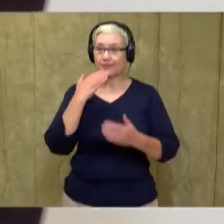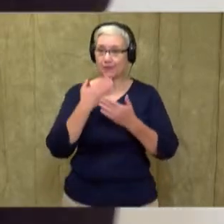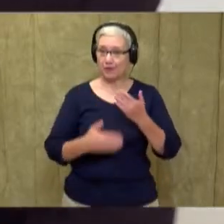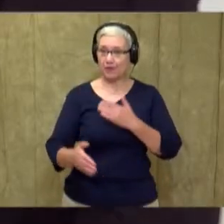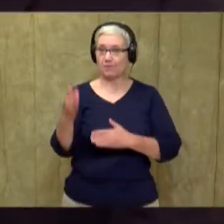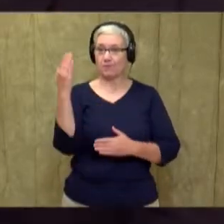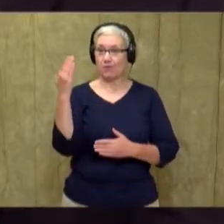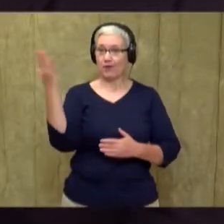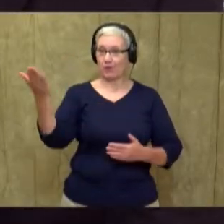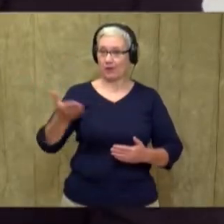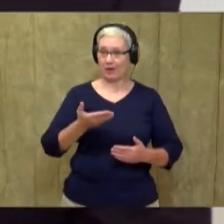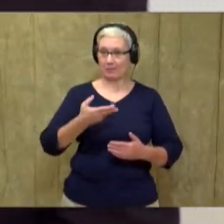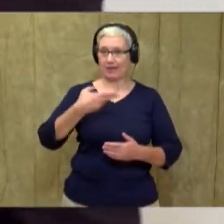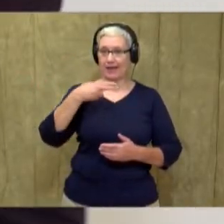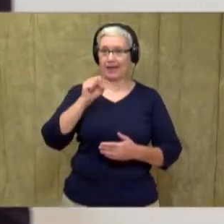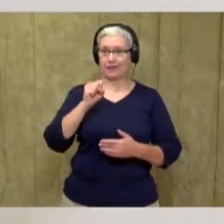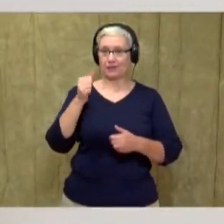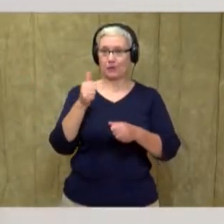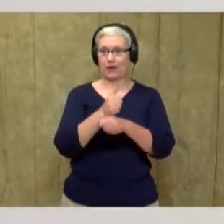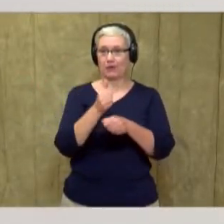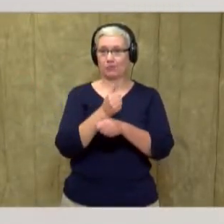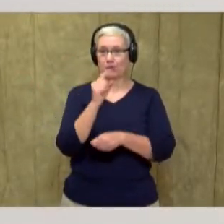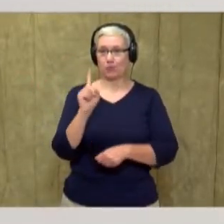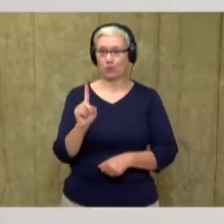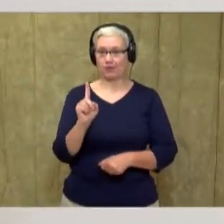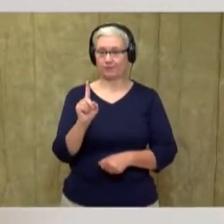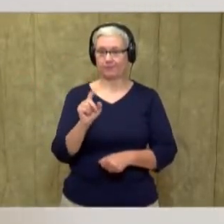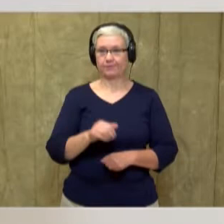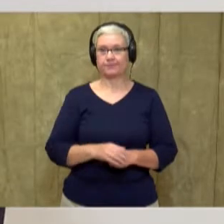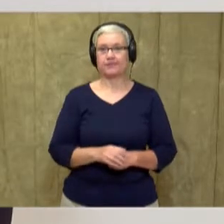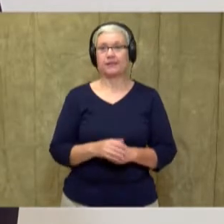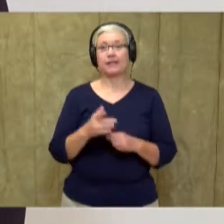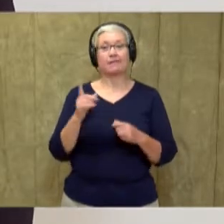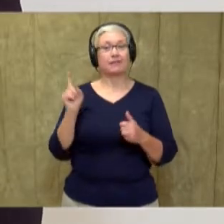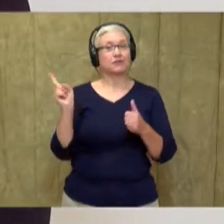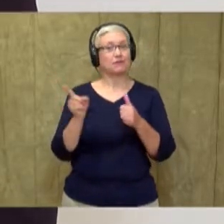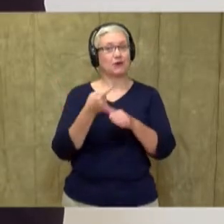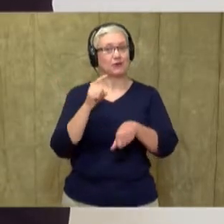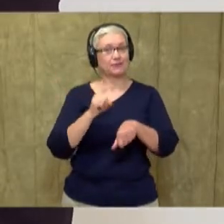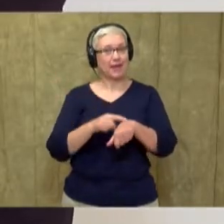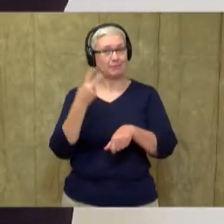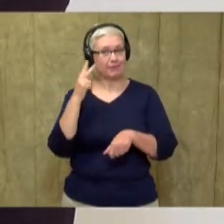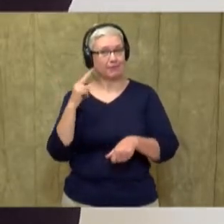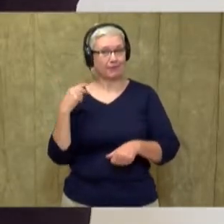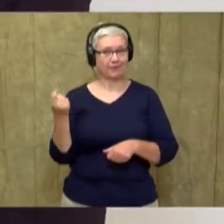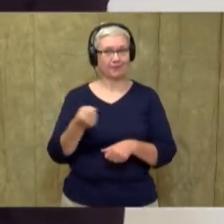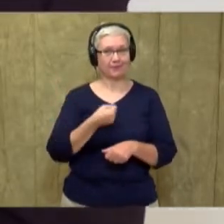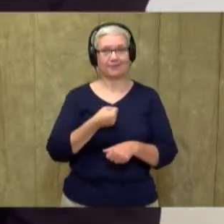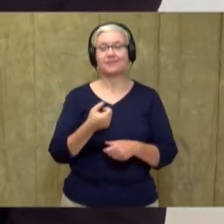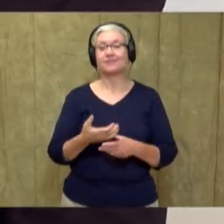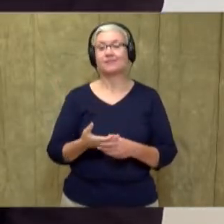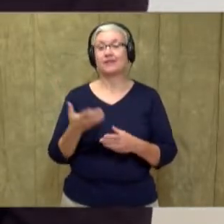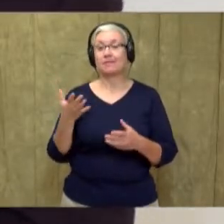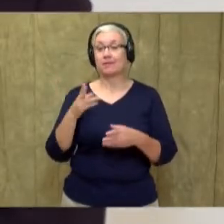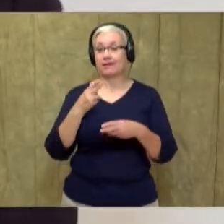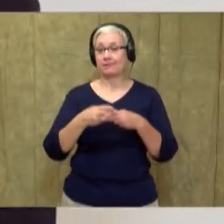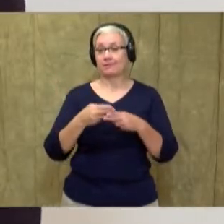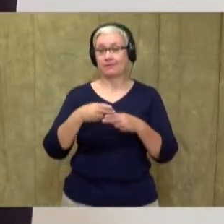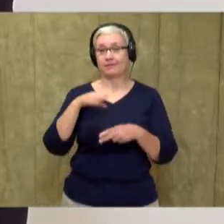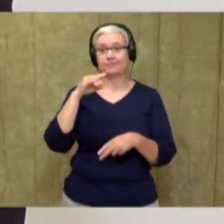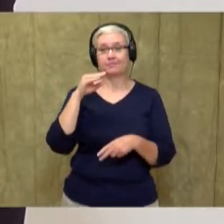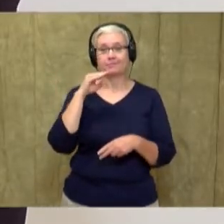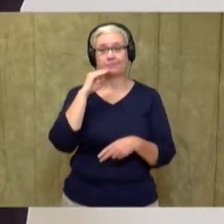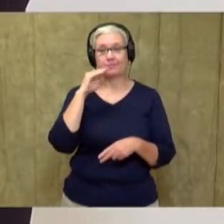Good morning. Welcome back to High School Algebra 1. For those of you that are tuning in for the first time, my name is David Dye. I am currently in my third